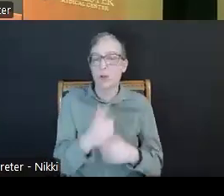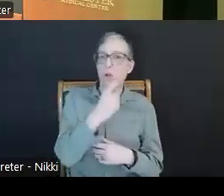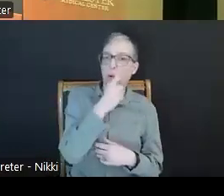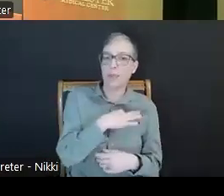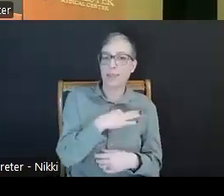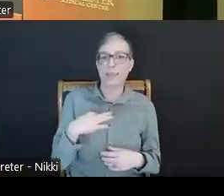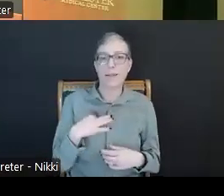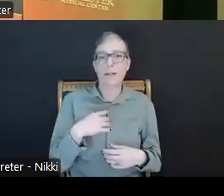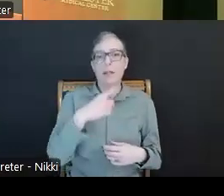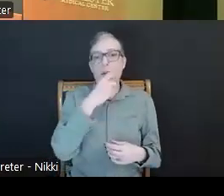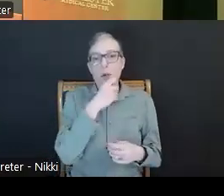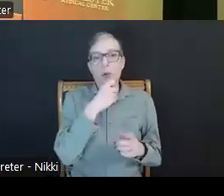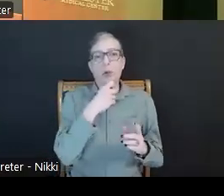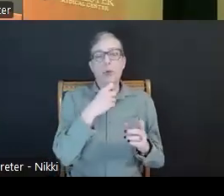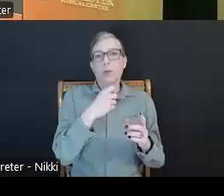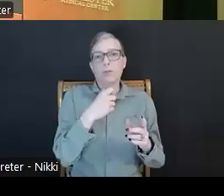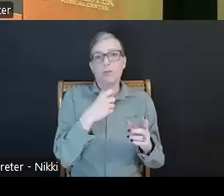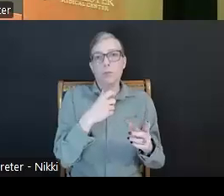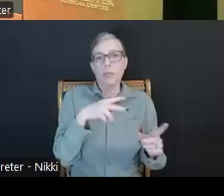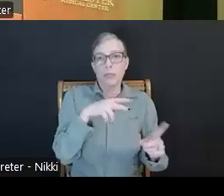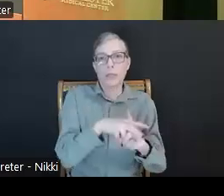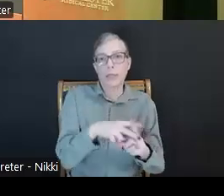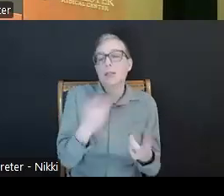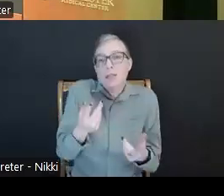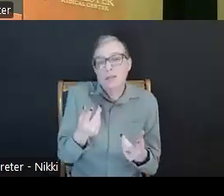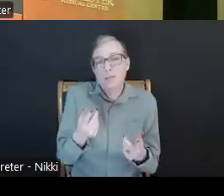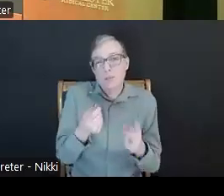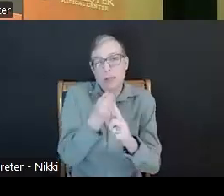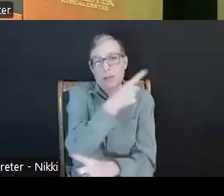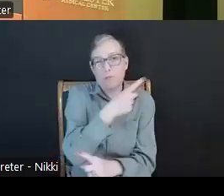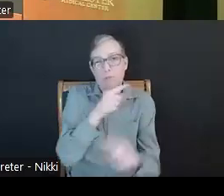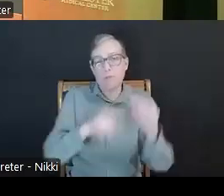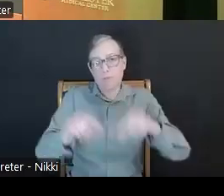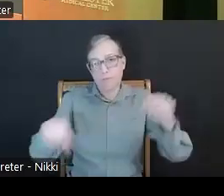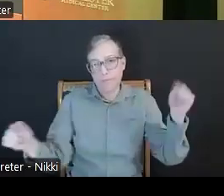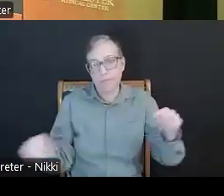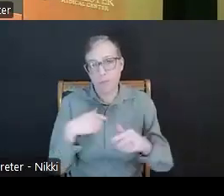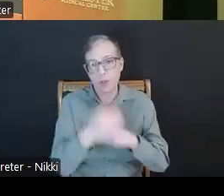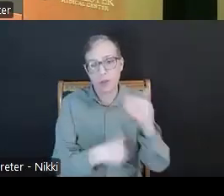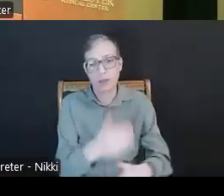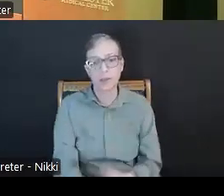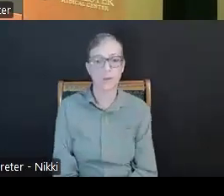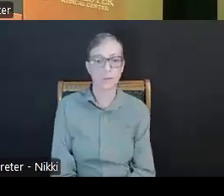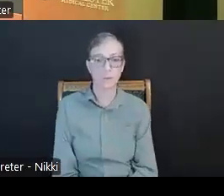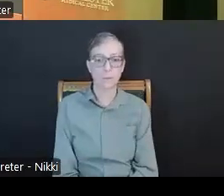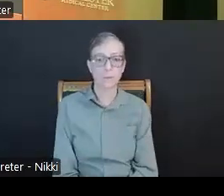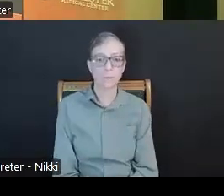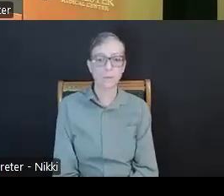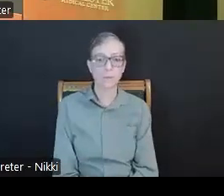that, which essentially means that it's a quasi-random process, which enables us to do a slightly more rigorous version of